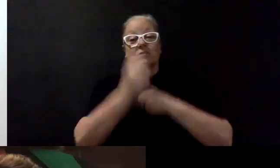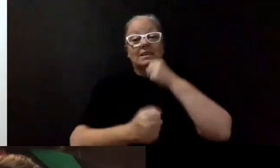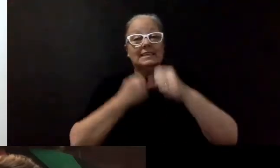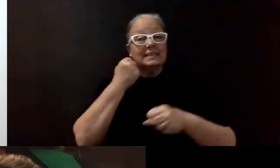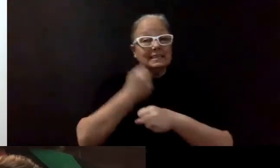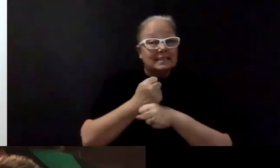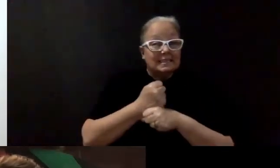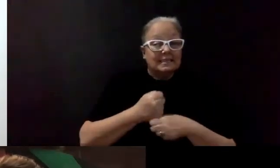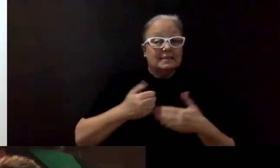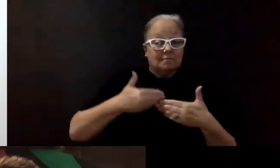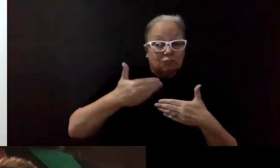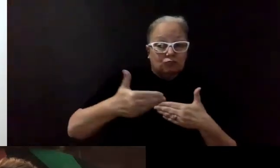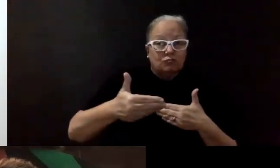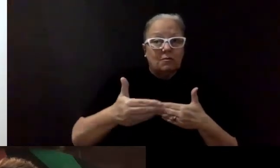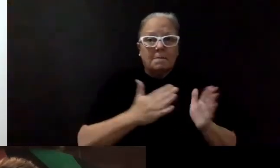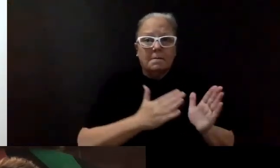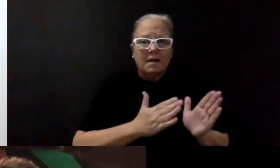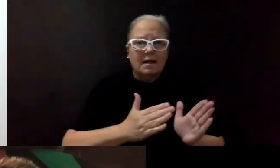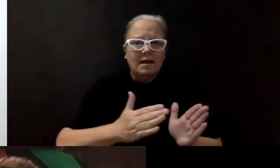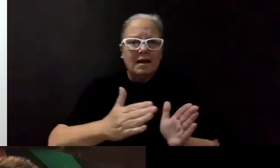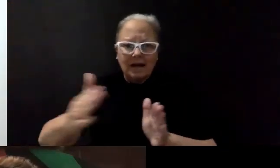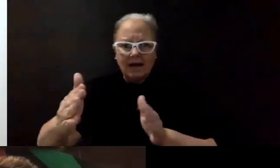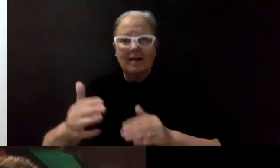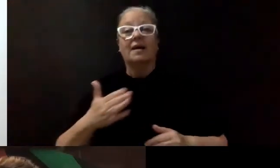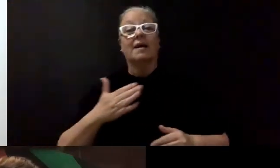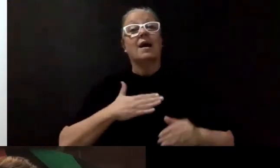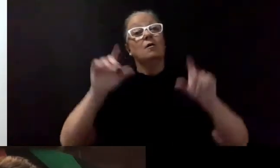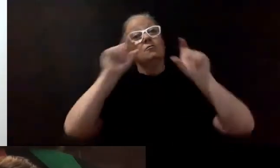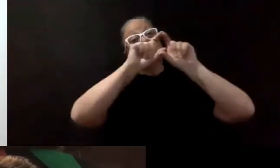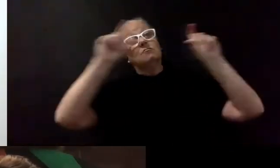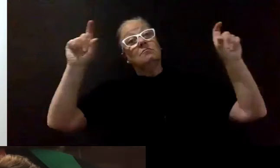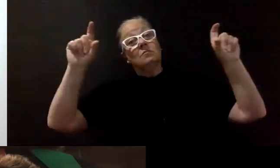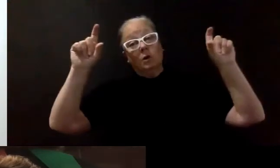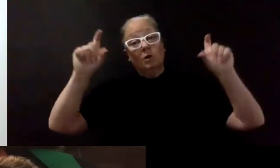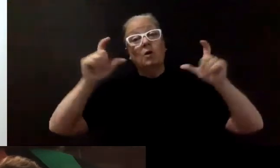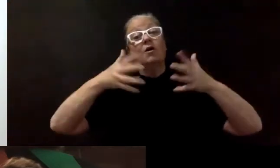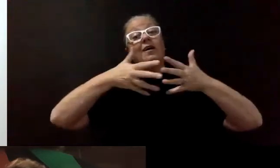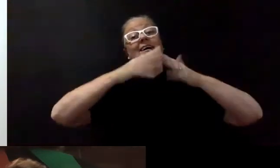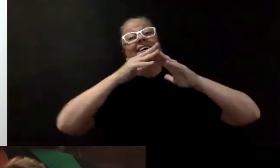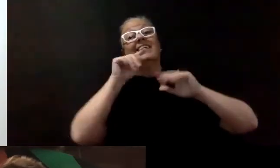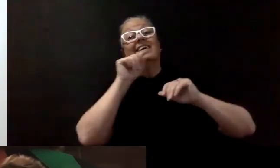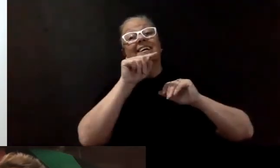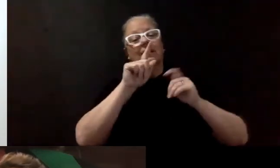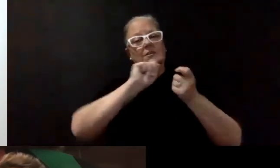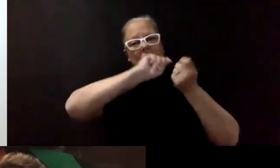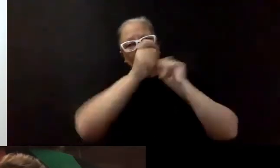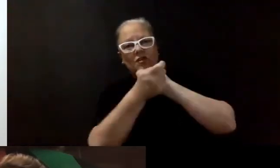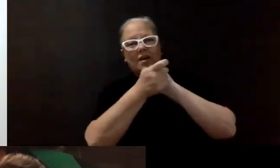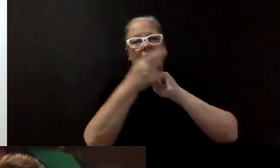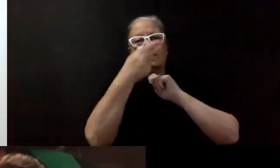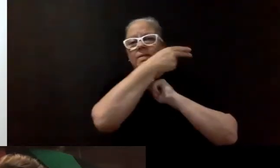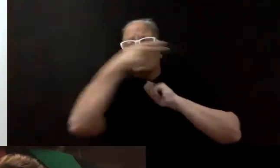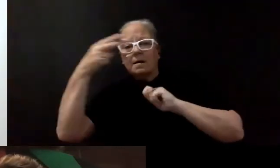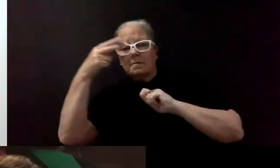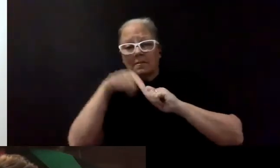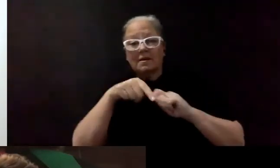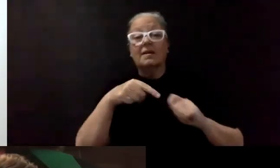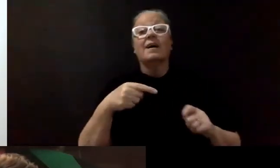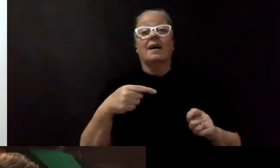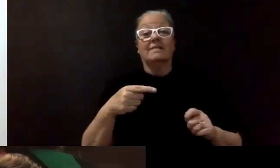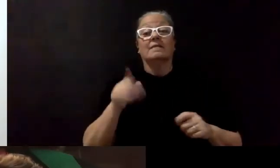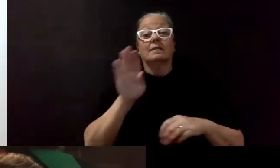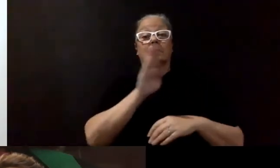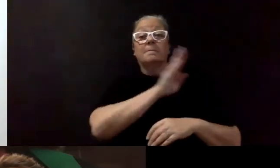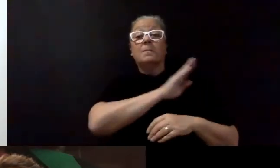rebranded the organization. We recruited a new board of trustees, and actually we just had our first meeting last week, which was